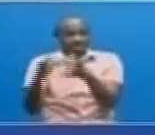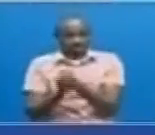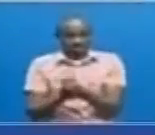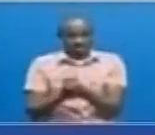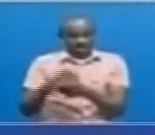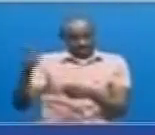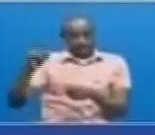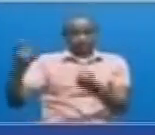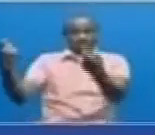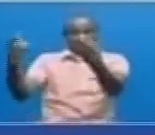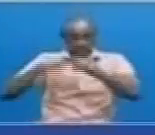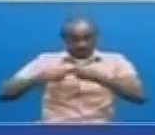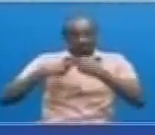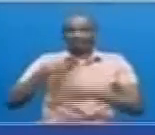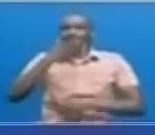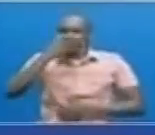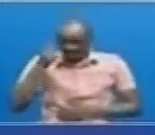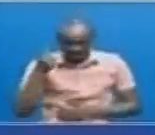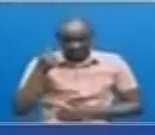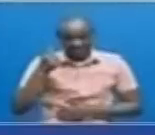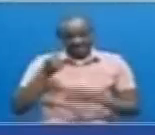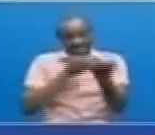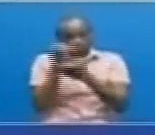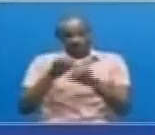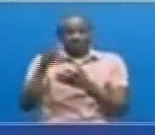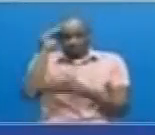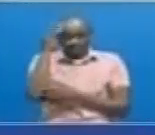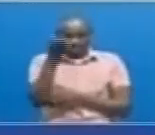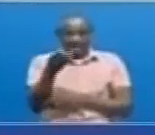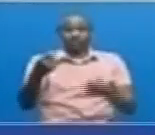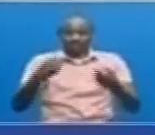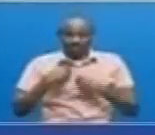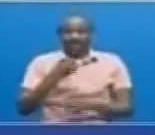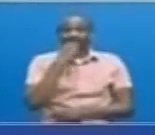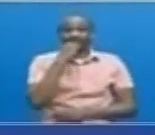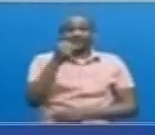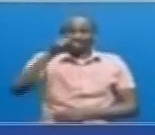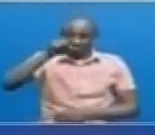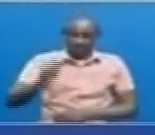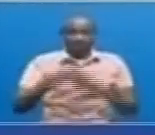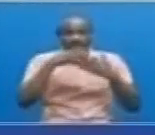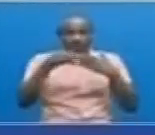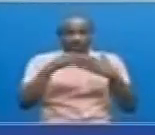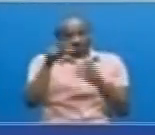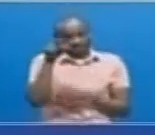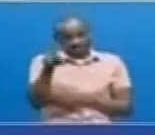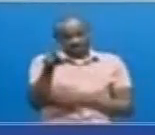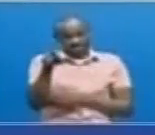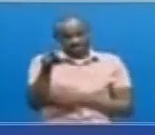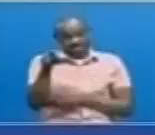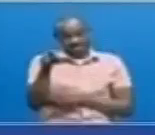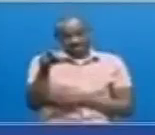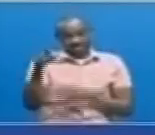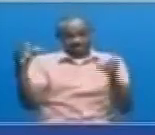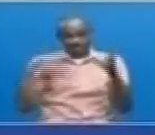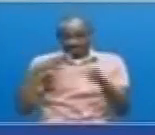to be awarded for the best graduating economic student, and I was given about $500,000 from Mr. Olumolu. And